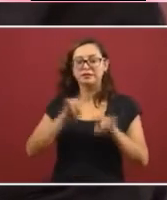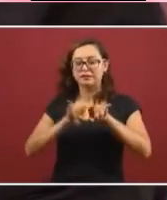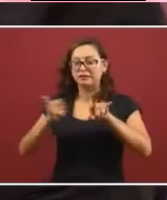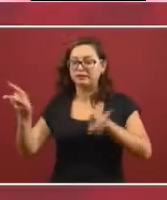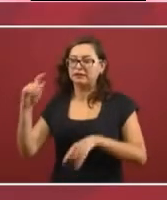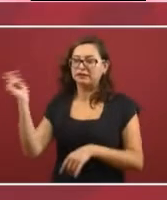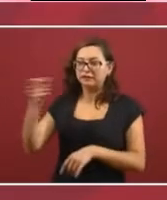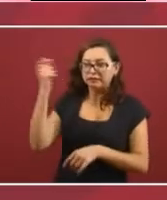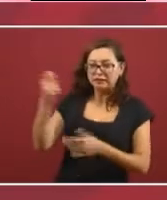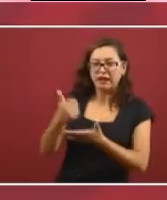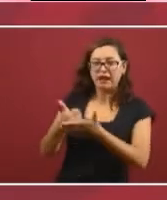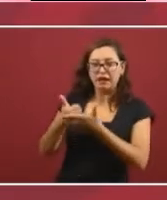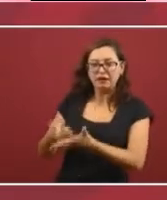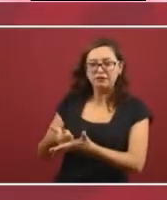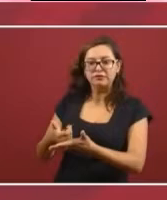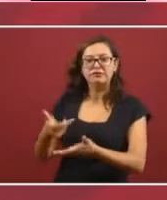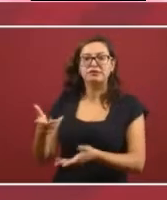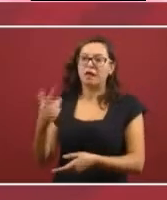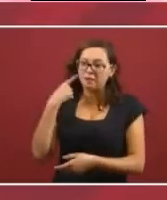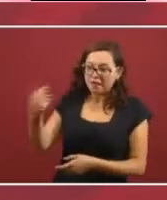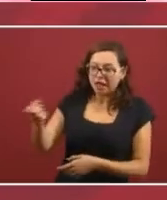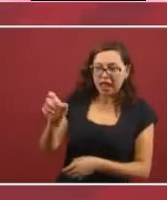going.